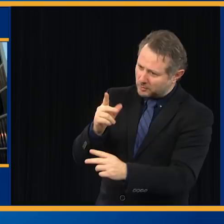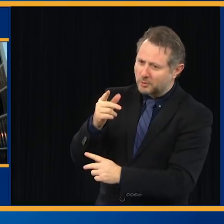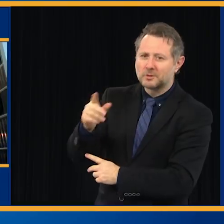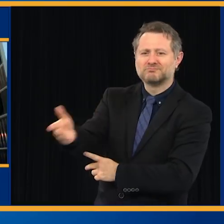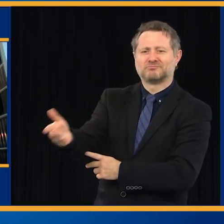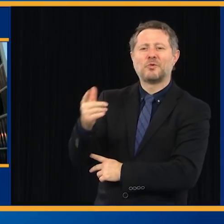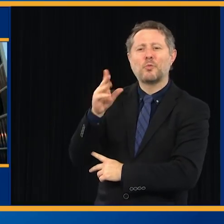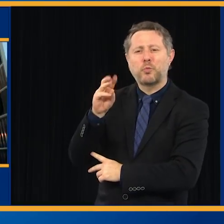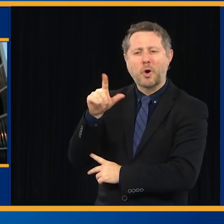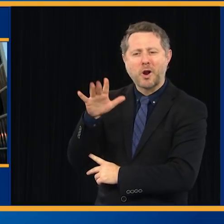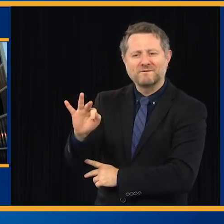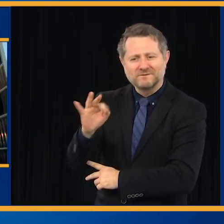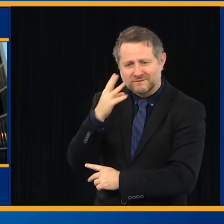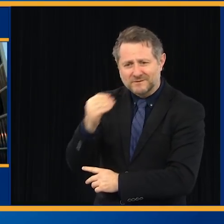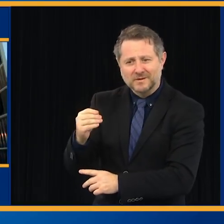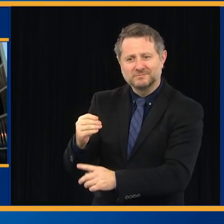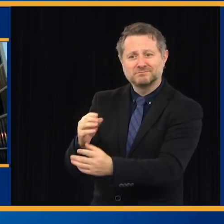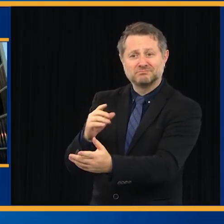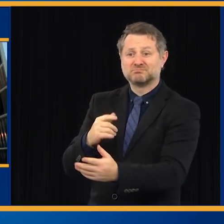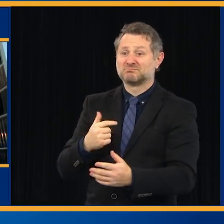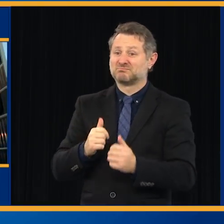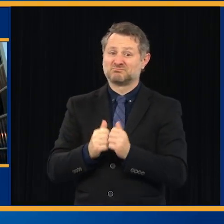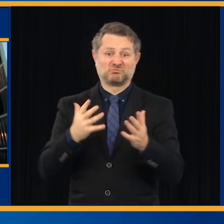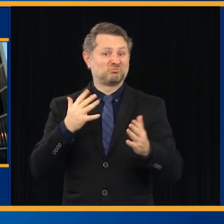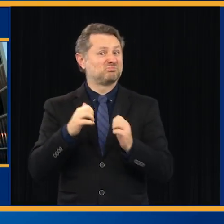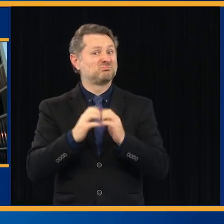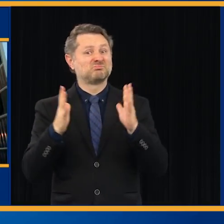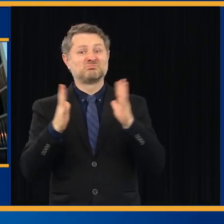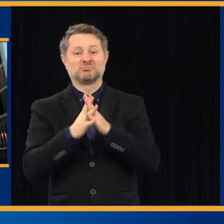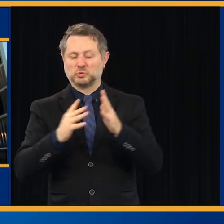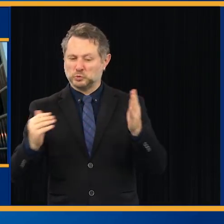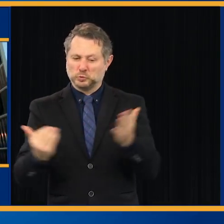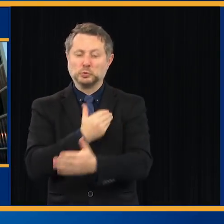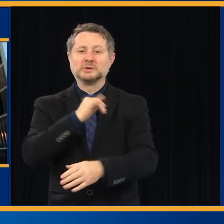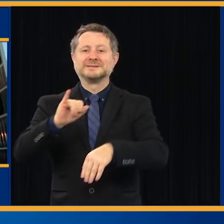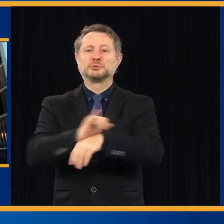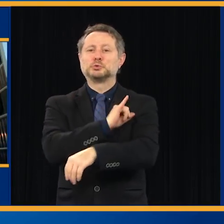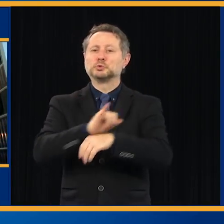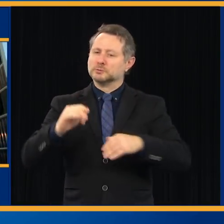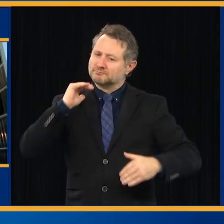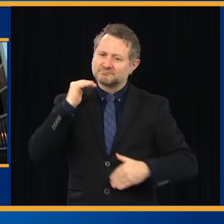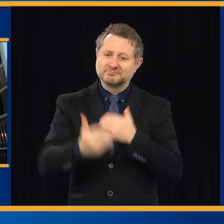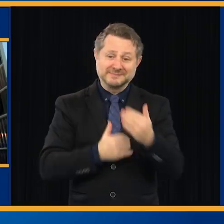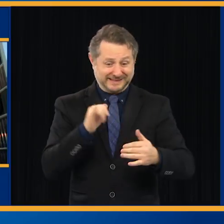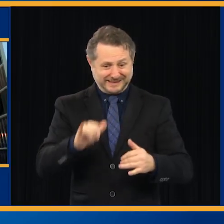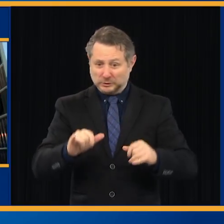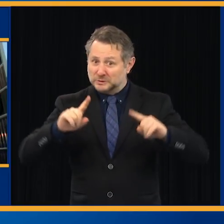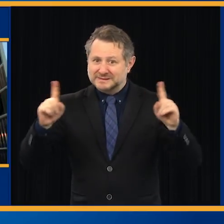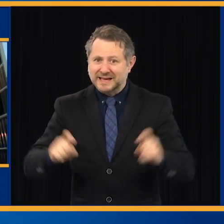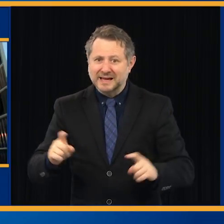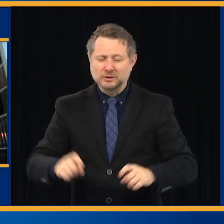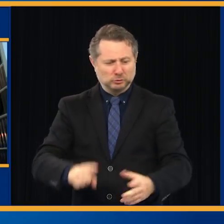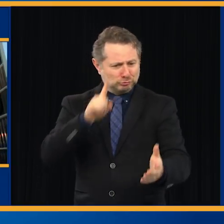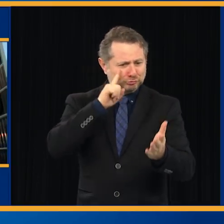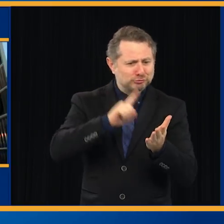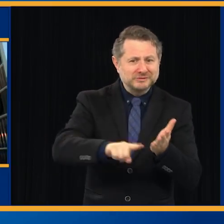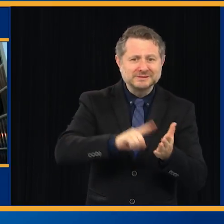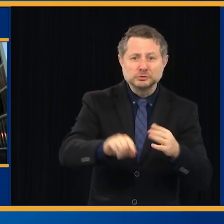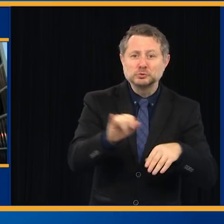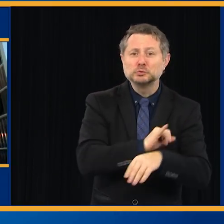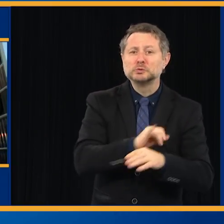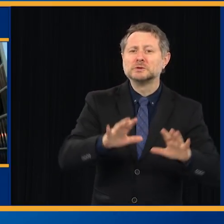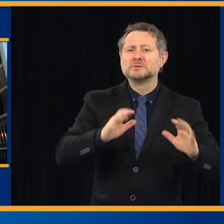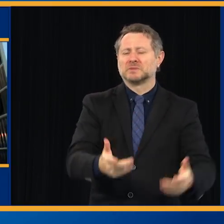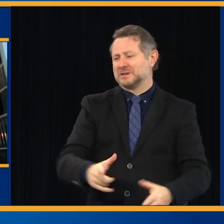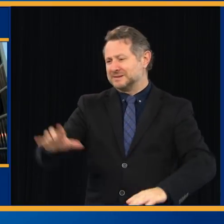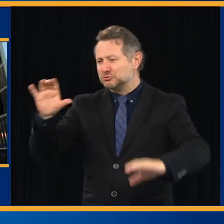new industries, right? Whoever heard of the testing industry or the tracing industry, or these reagents that all these